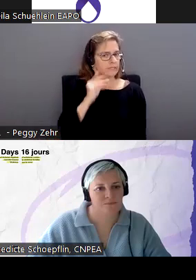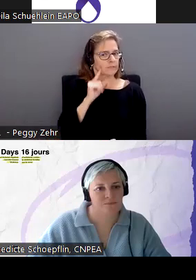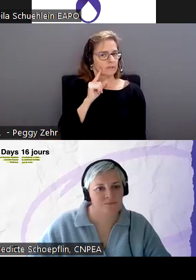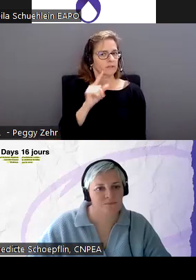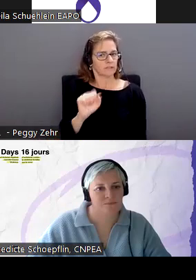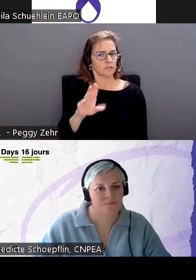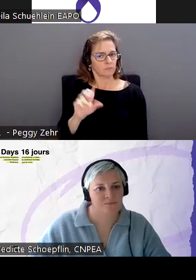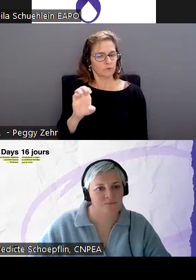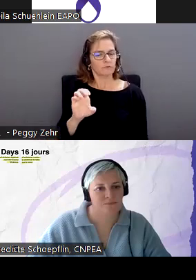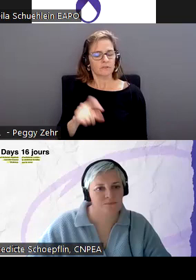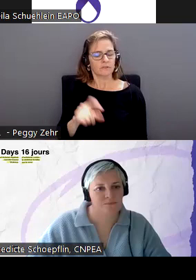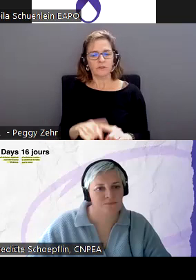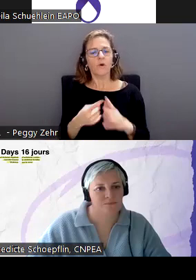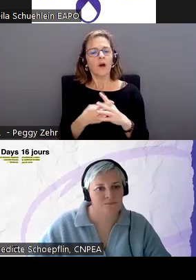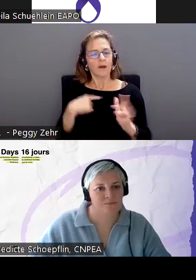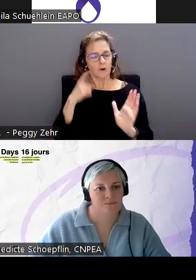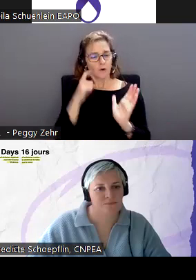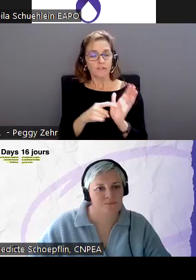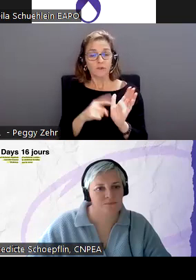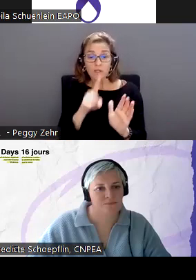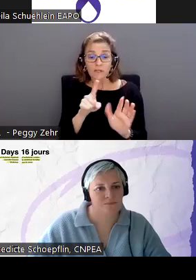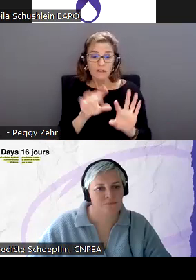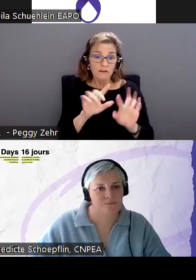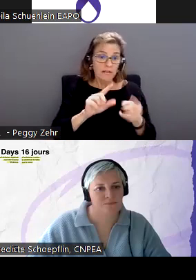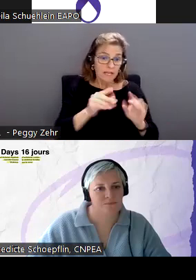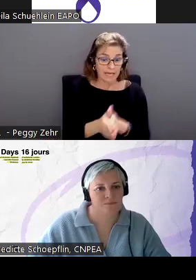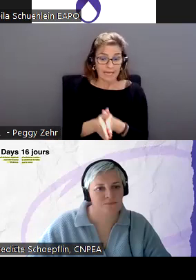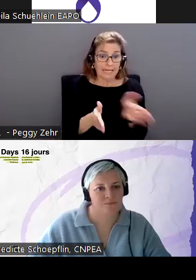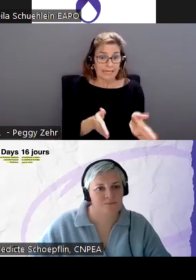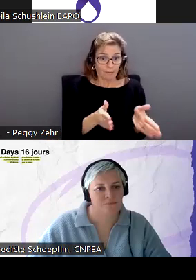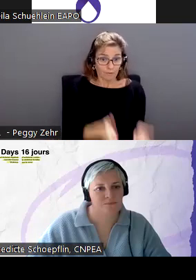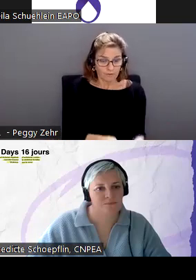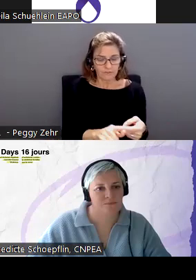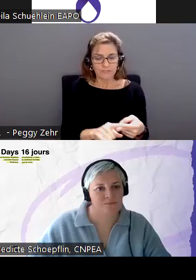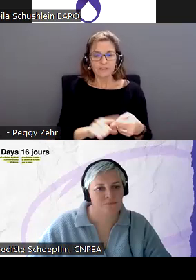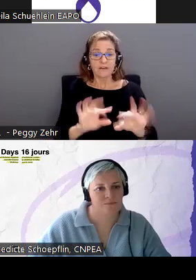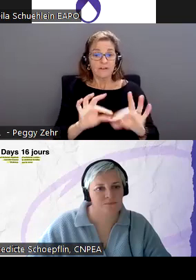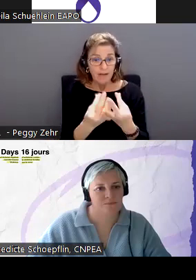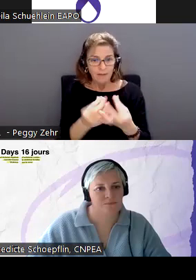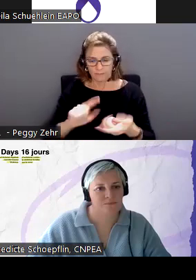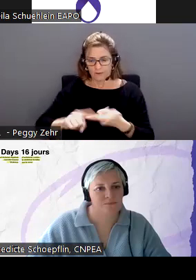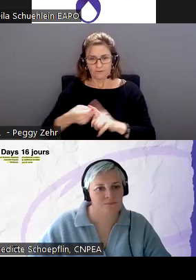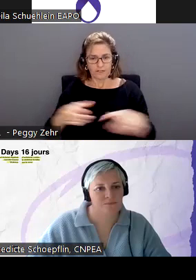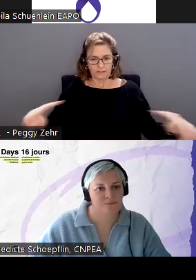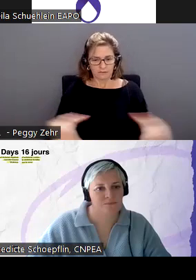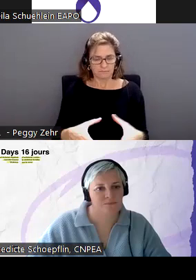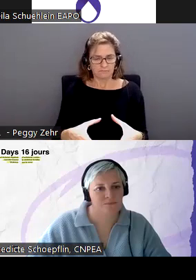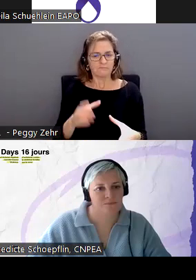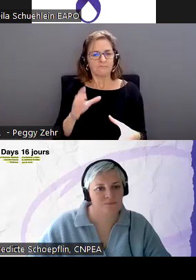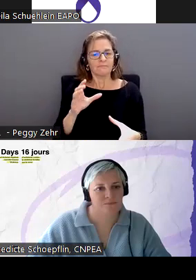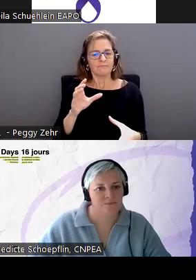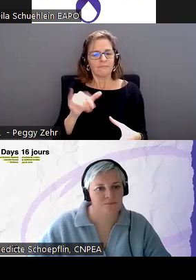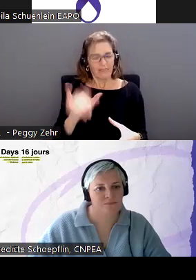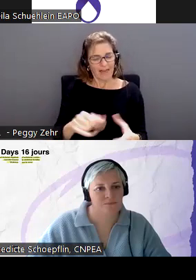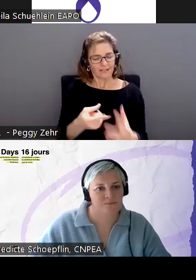Not Right, Neighbours, Friends, and Families for older adults as public education and engagement tools